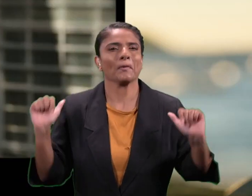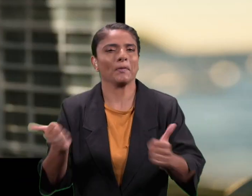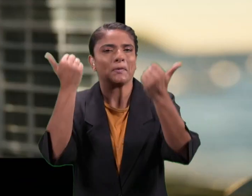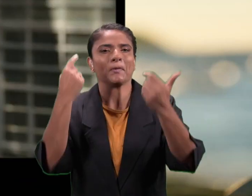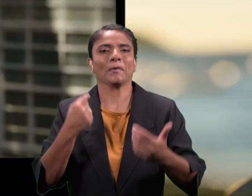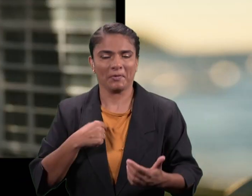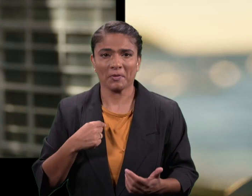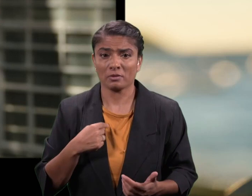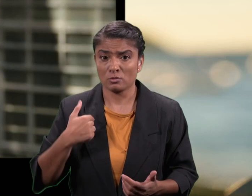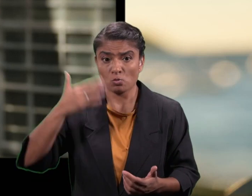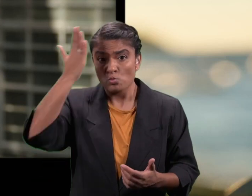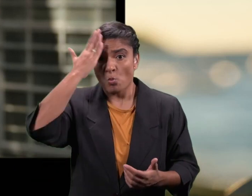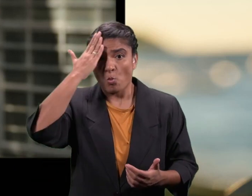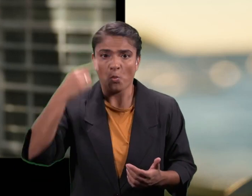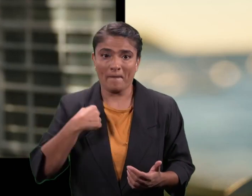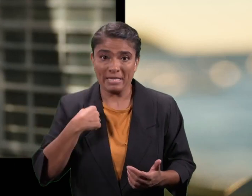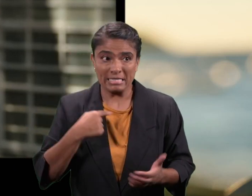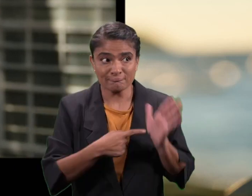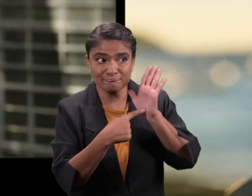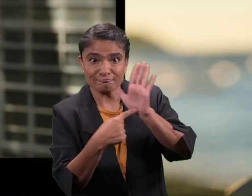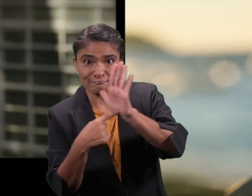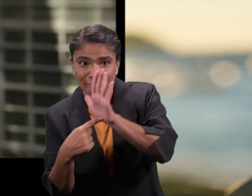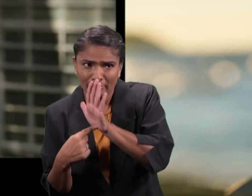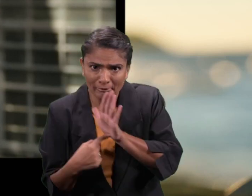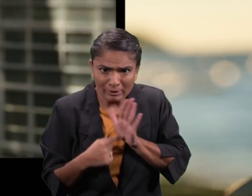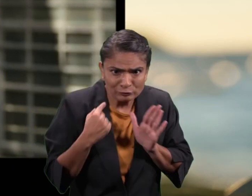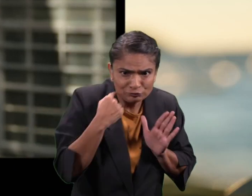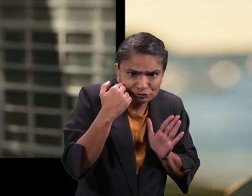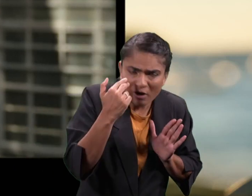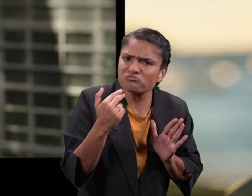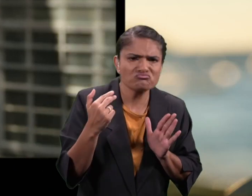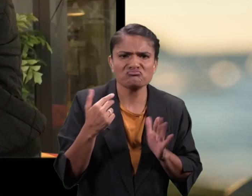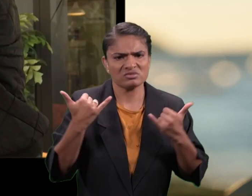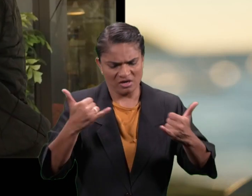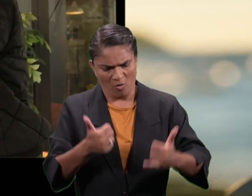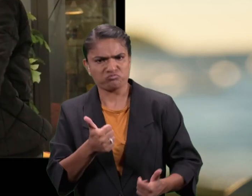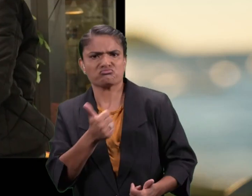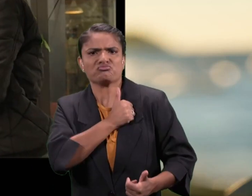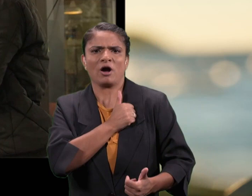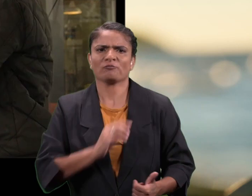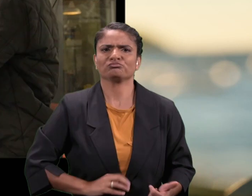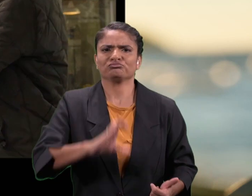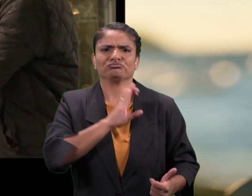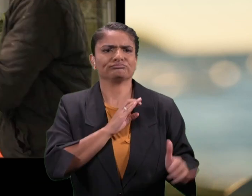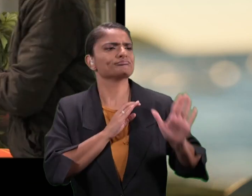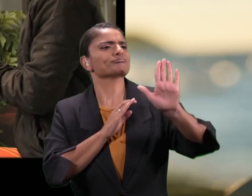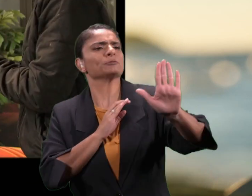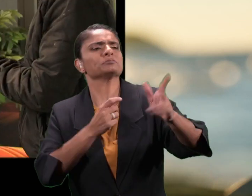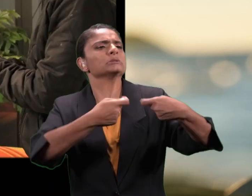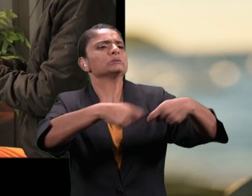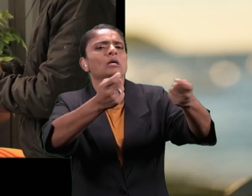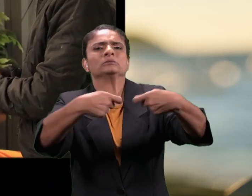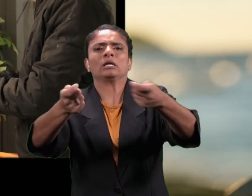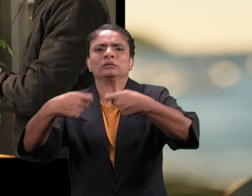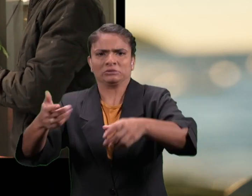it. And I'm not actually shy to show people my art. And I would like to sell all